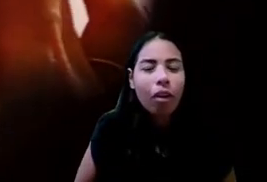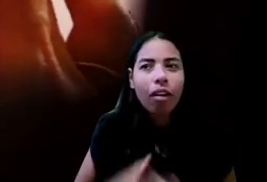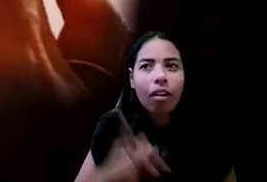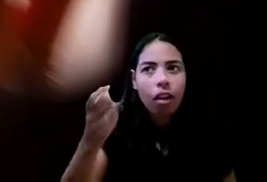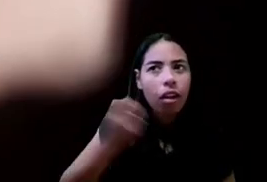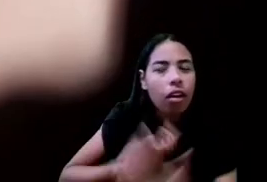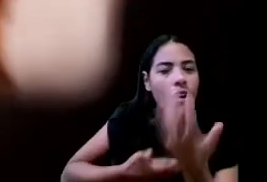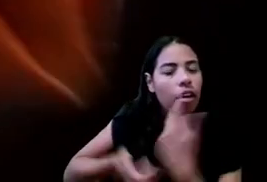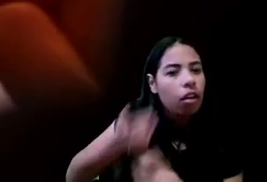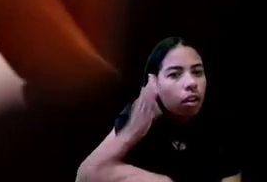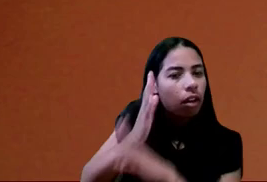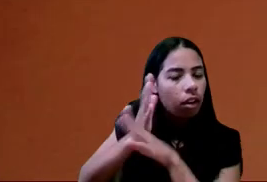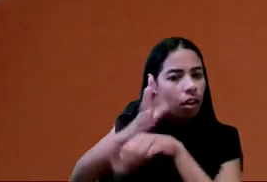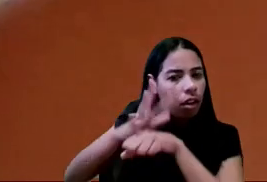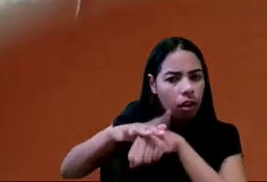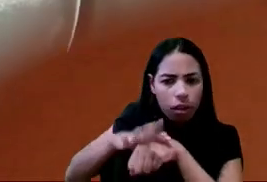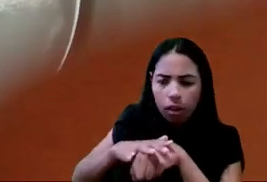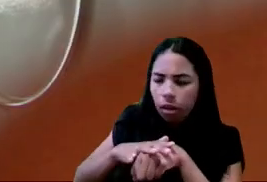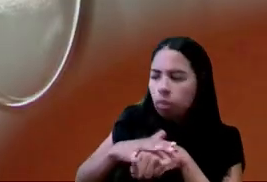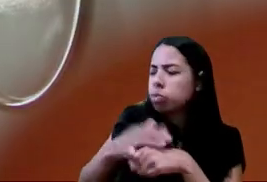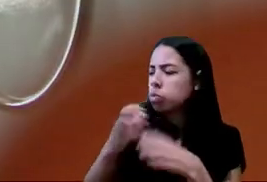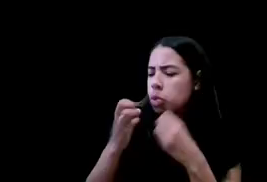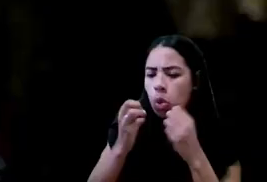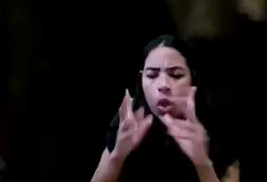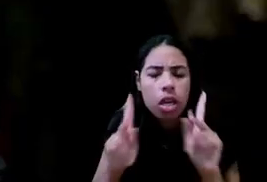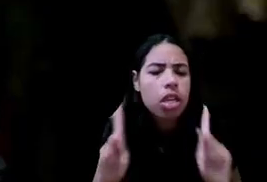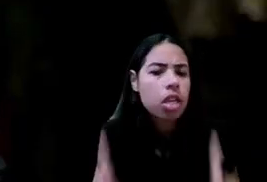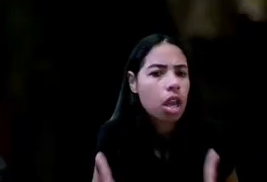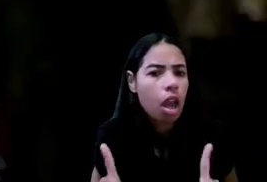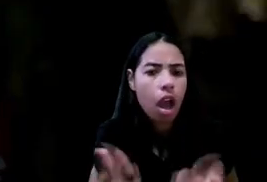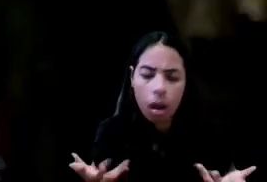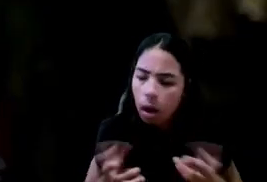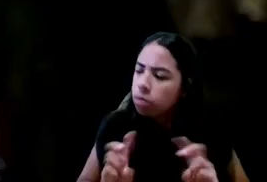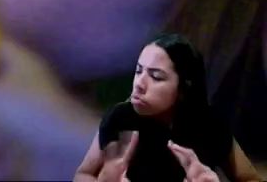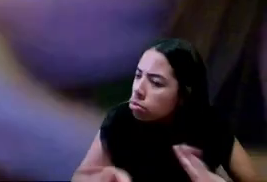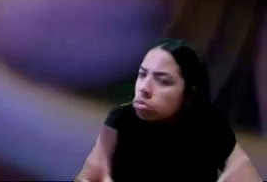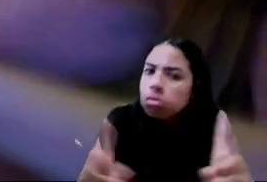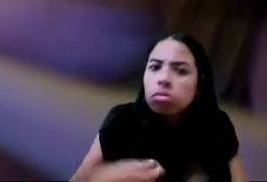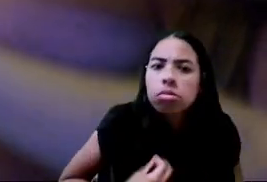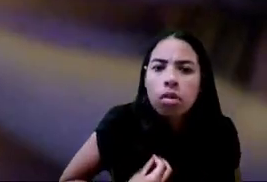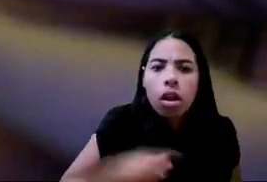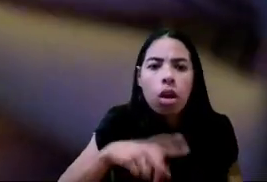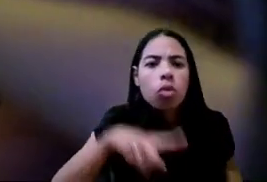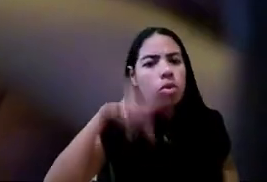the disease. We get the diagnostic, and we can do whatever we want.